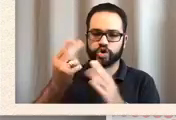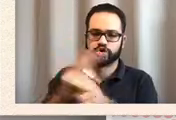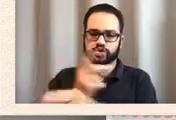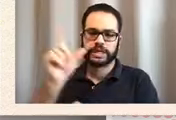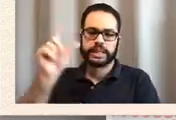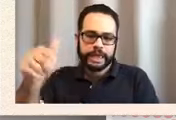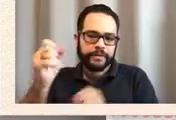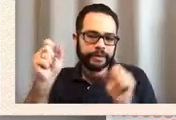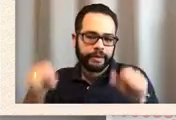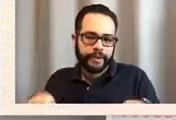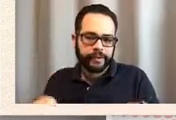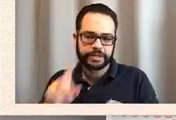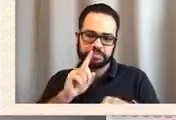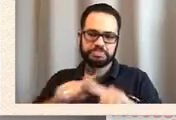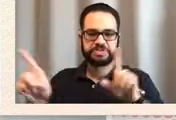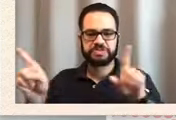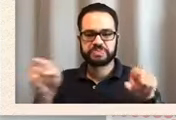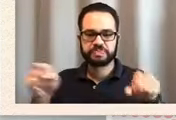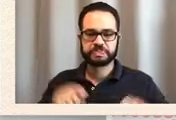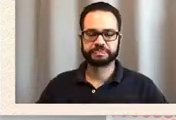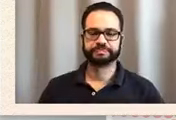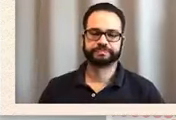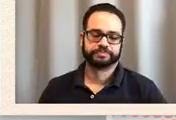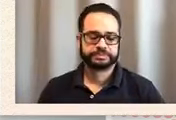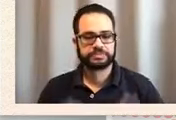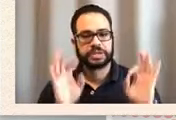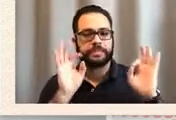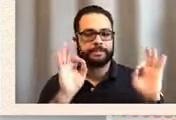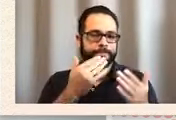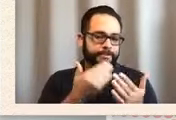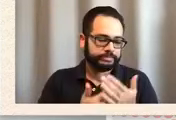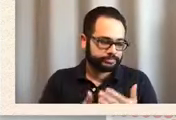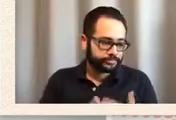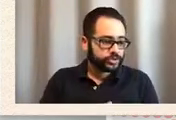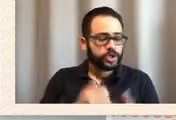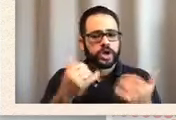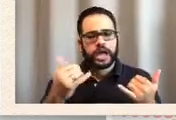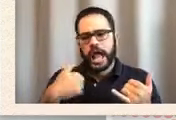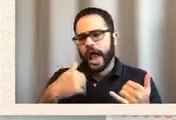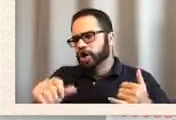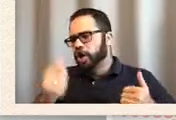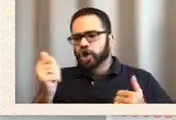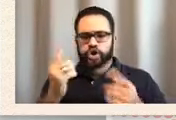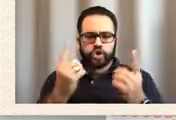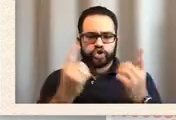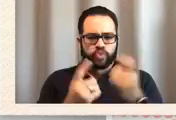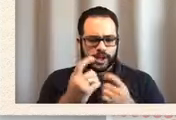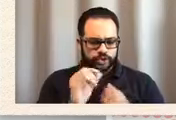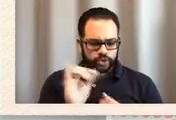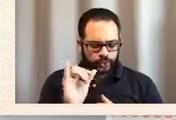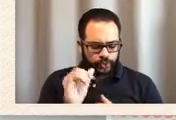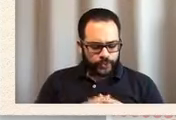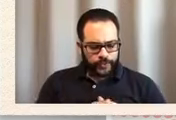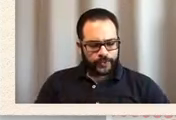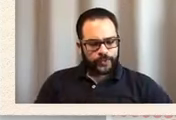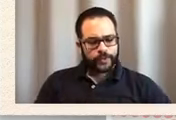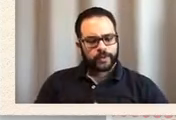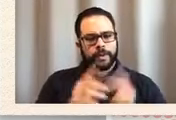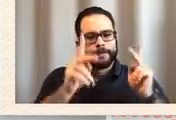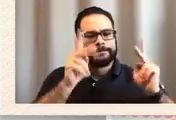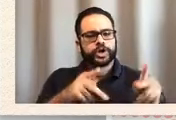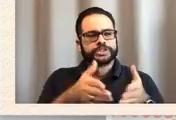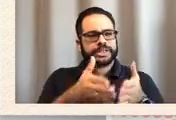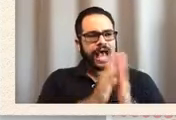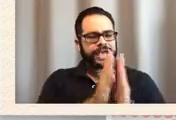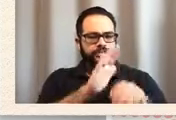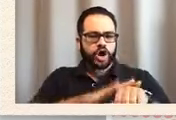are. Perfect. Thank you. Well, let's get to some of the other questions as well. So somebody asked this on Facebook,